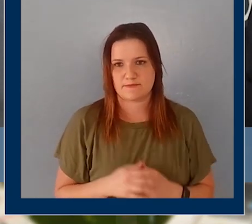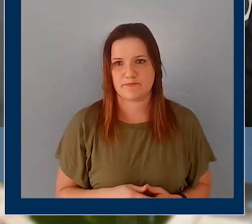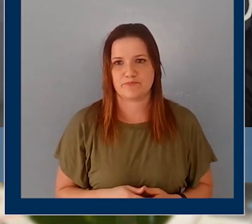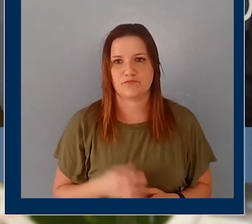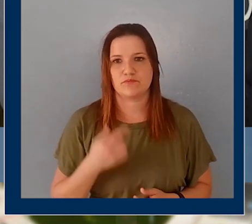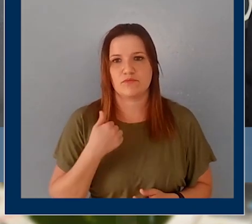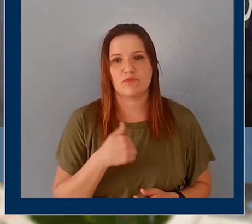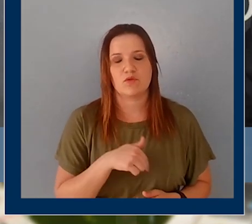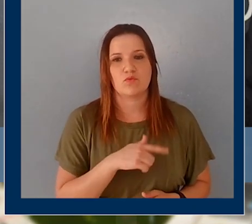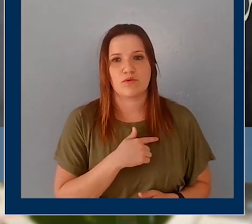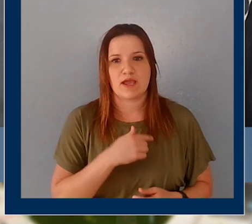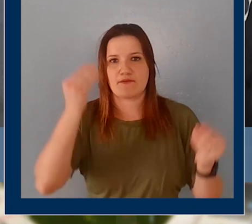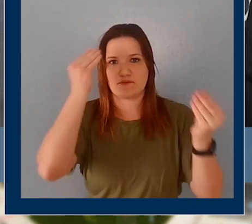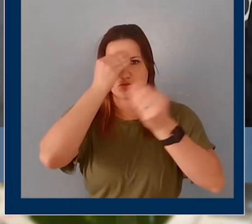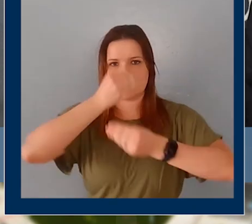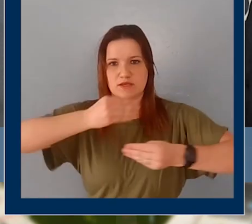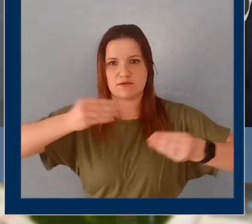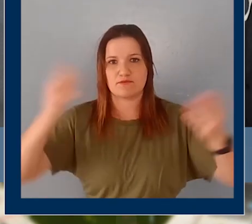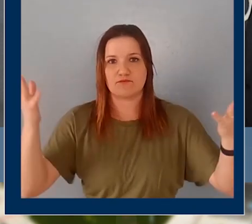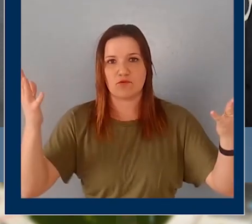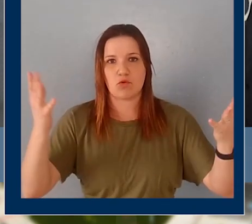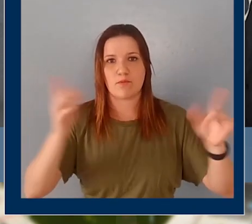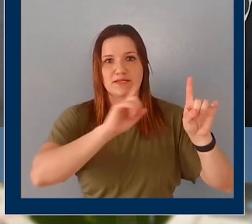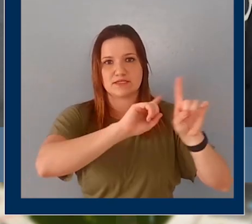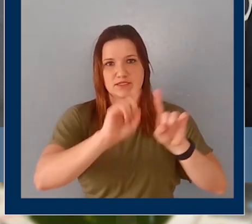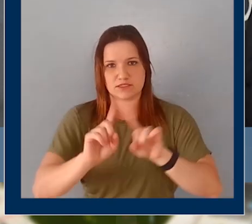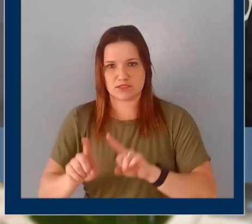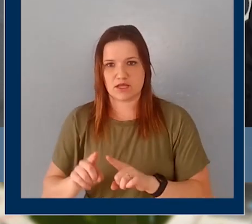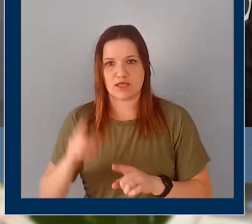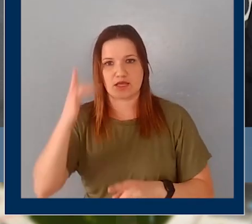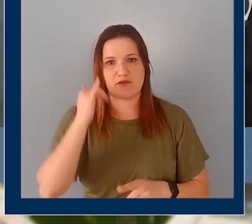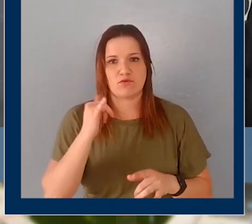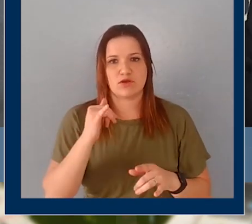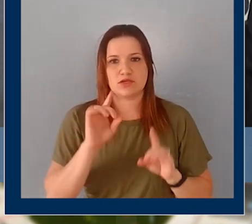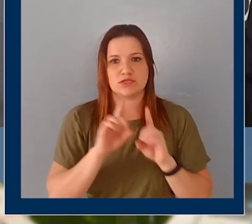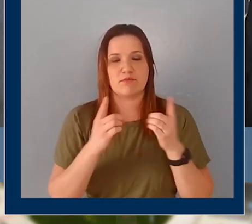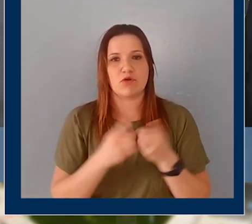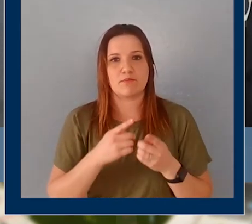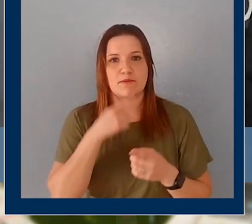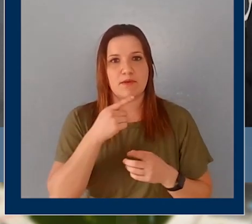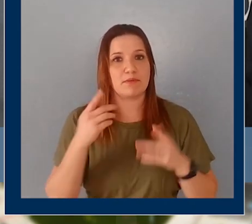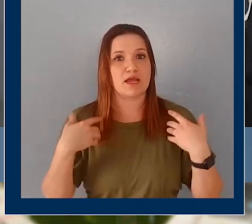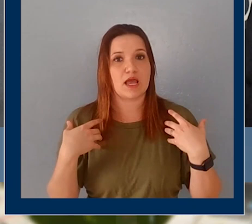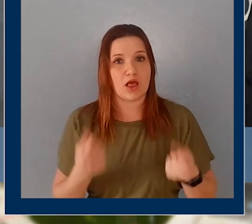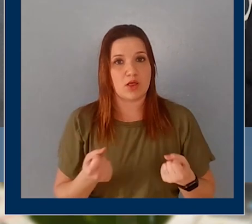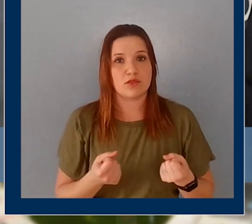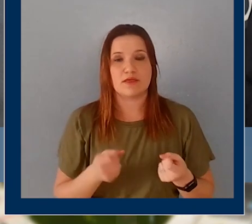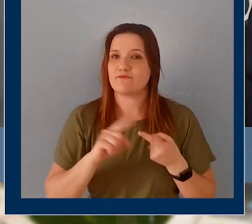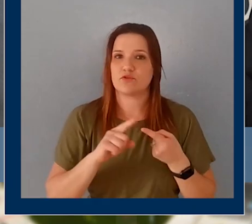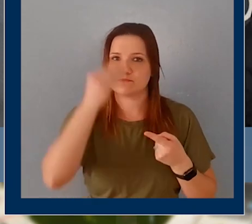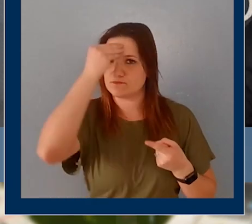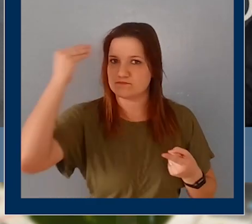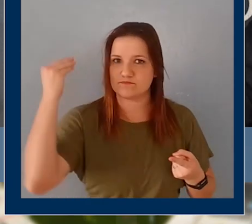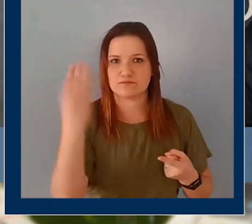inform the regional emergency management agency that's kind of coordinating. Because what we really want to do,